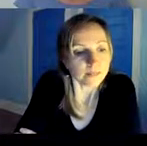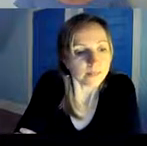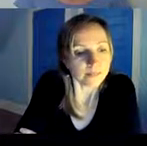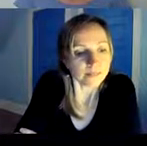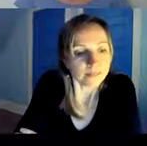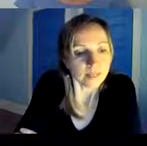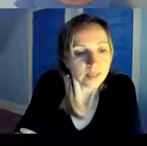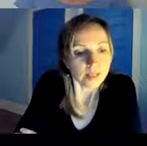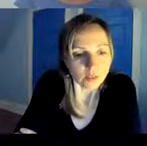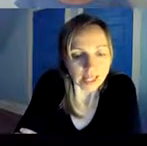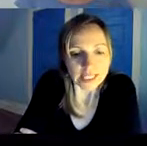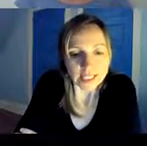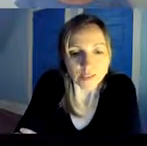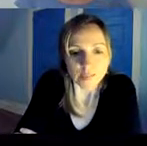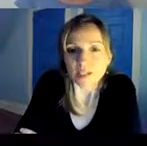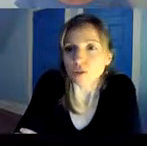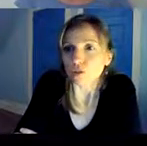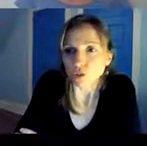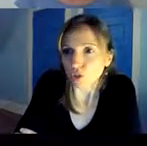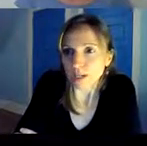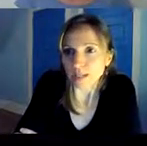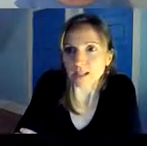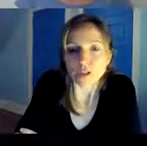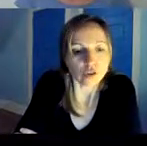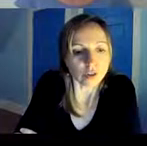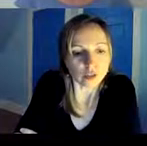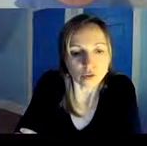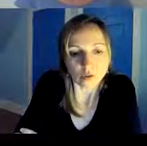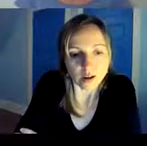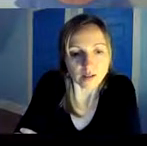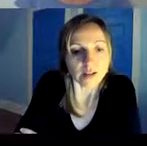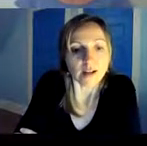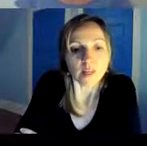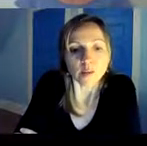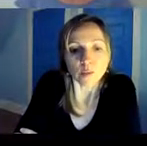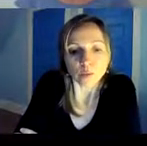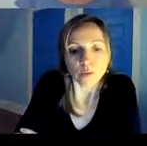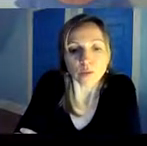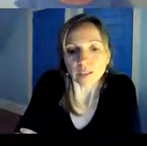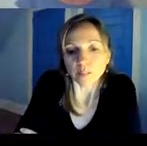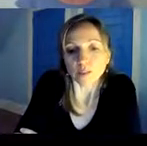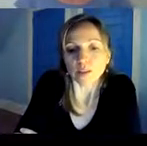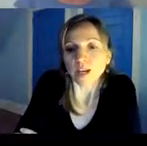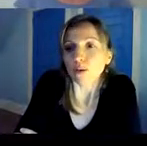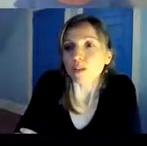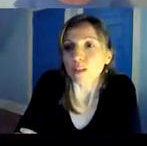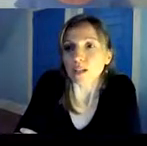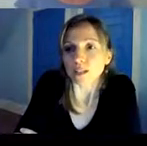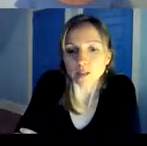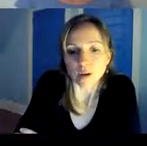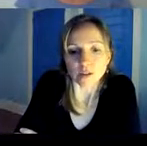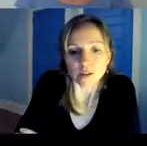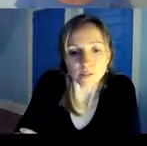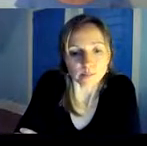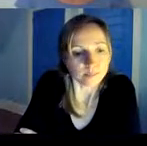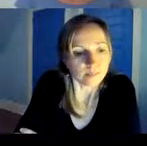germinating. If you can't dig because there's just too many plants and it's too hard, then pull or clip when the flowers and the young